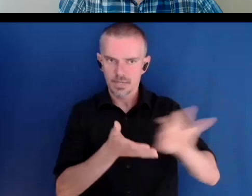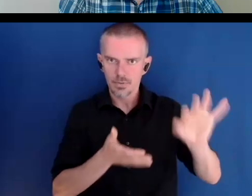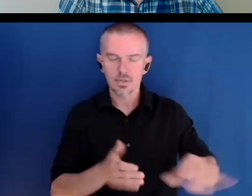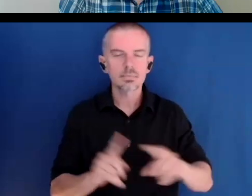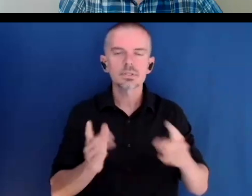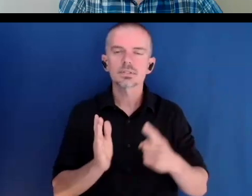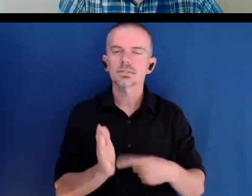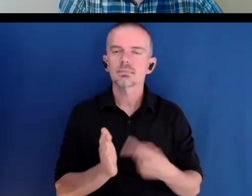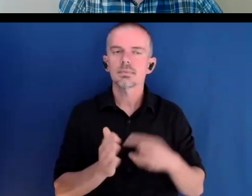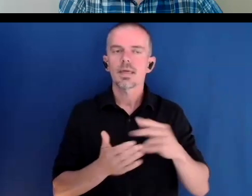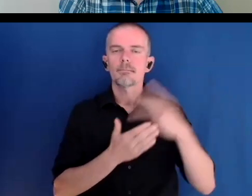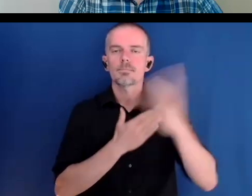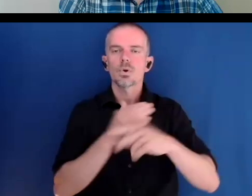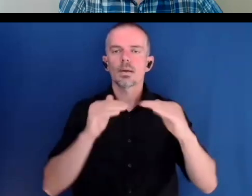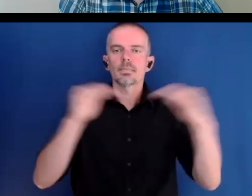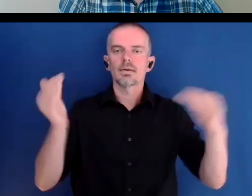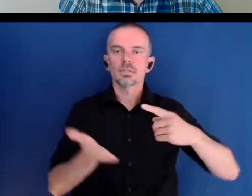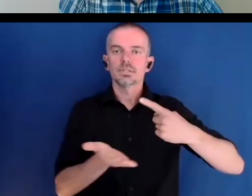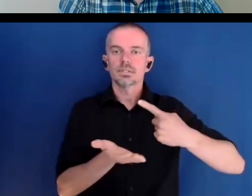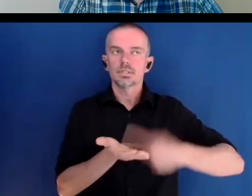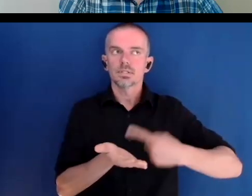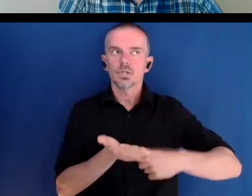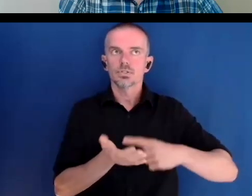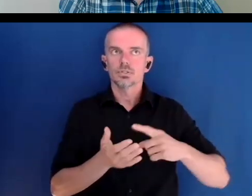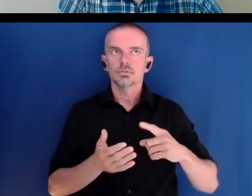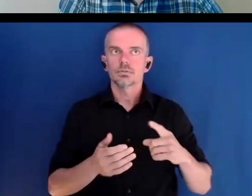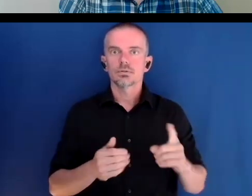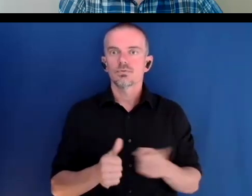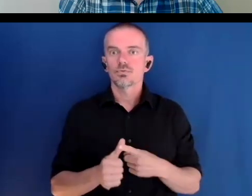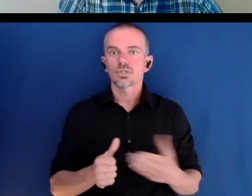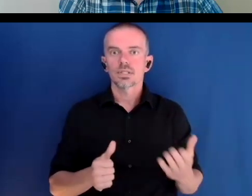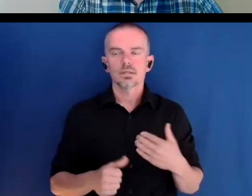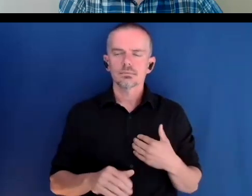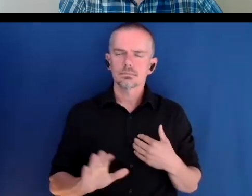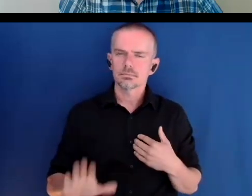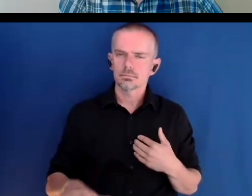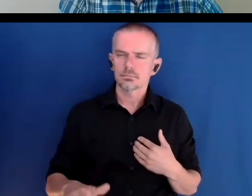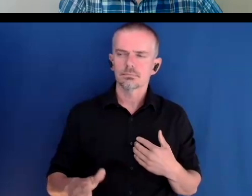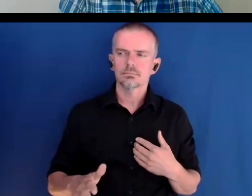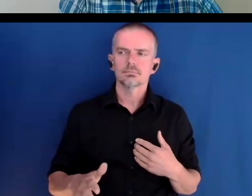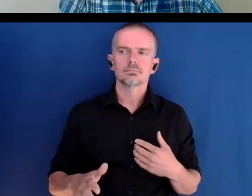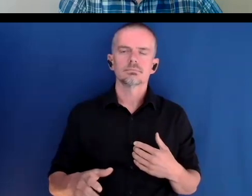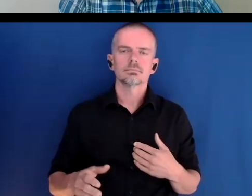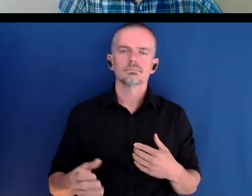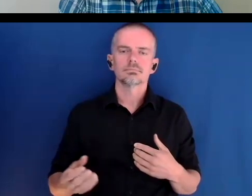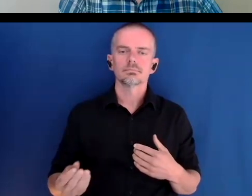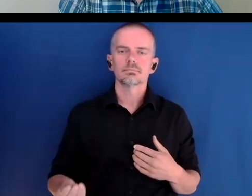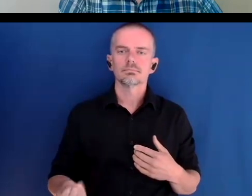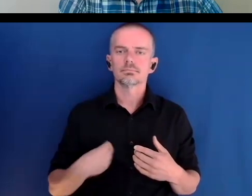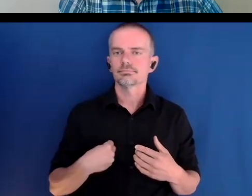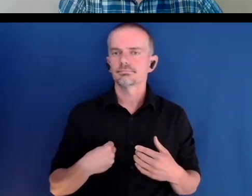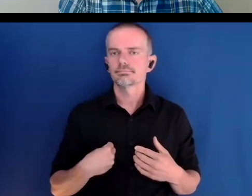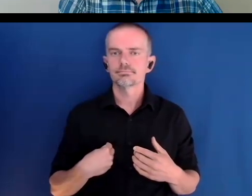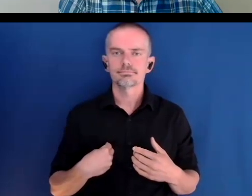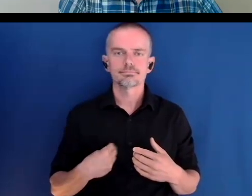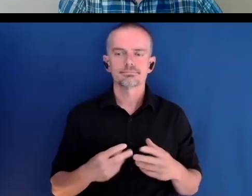program level conversations often start with, hey, could you actually provide us a couple of